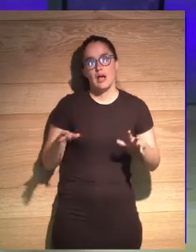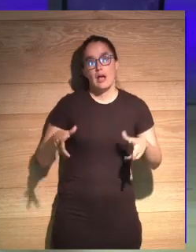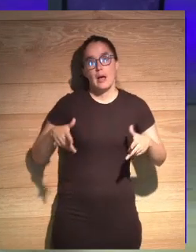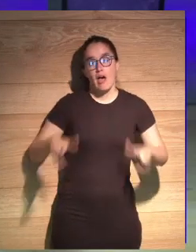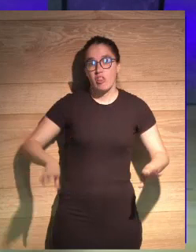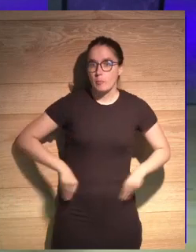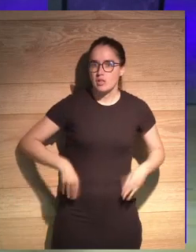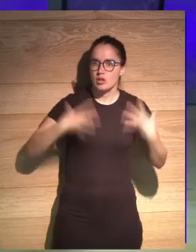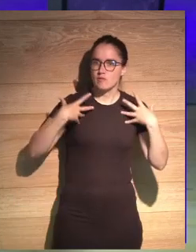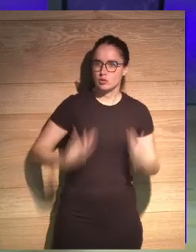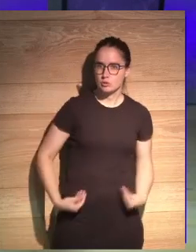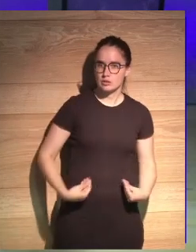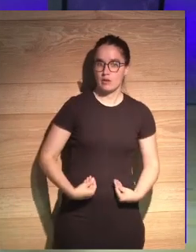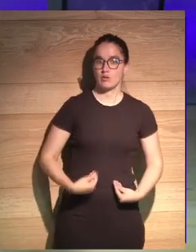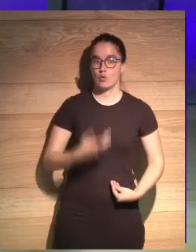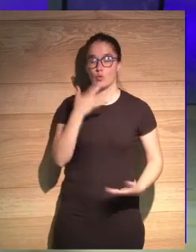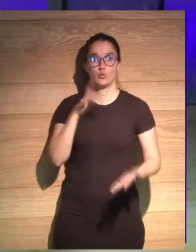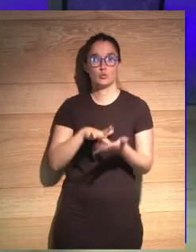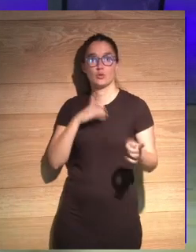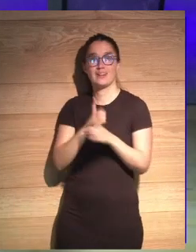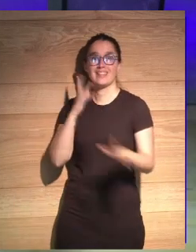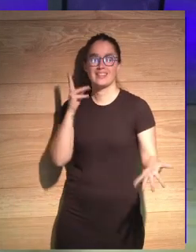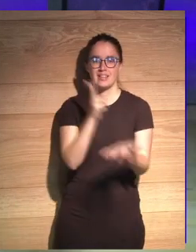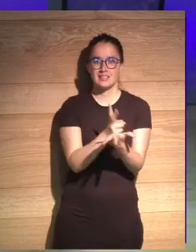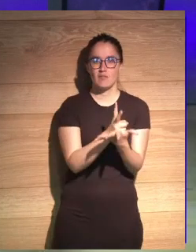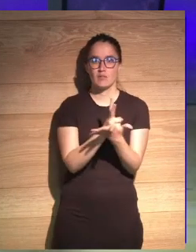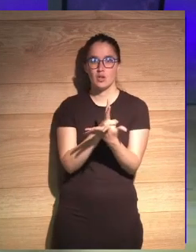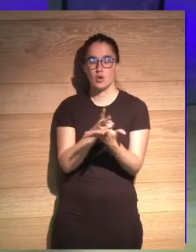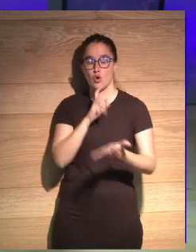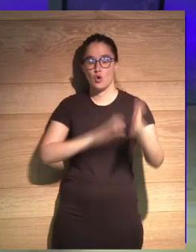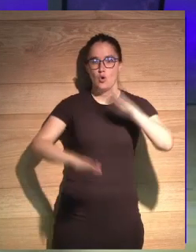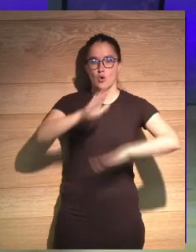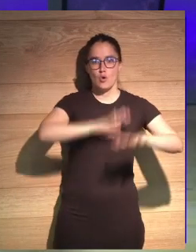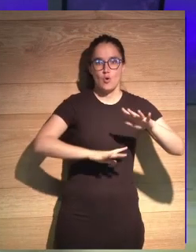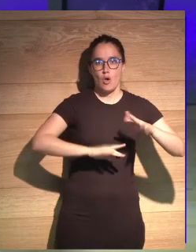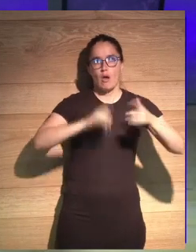we develop great tolerance to frustration.